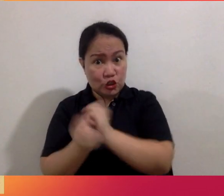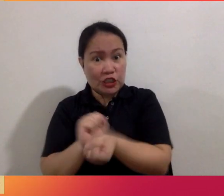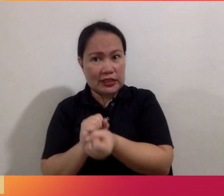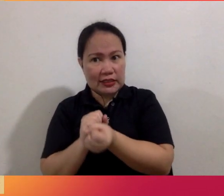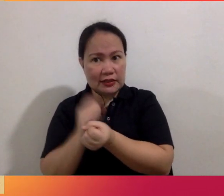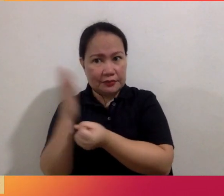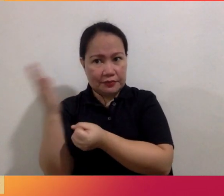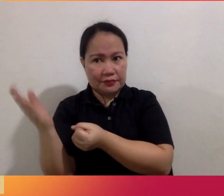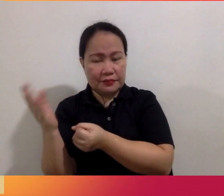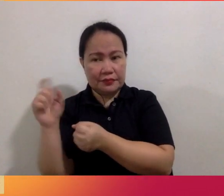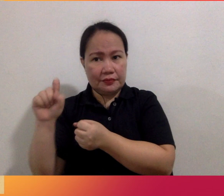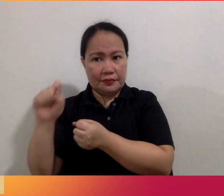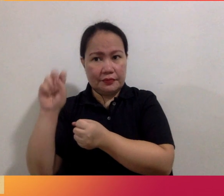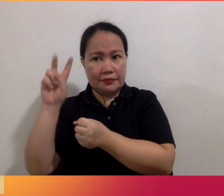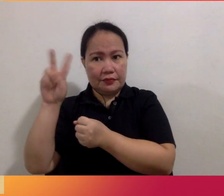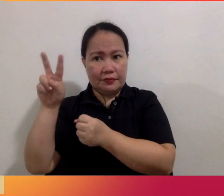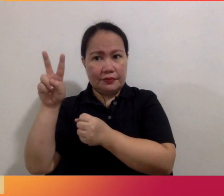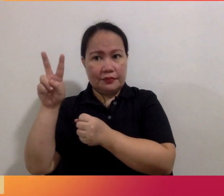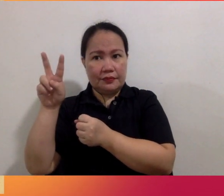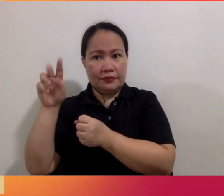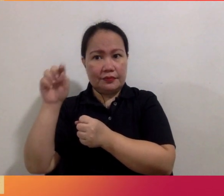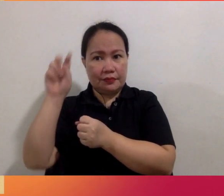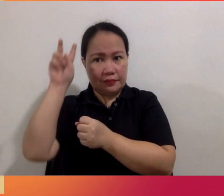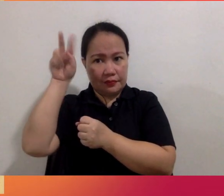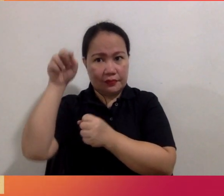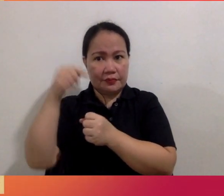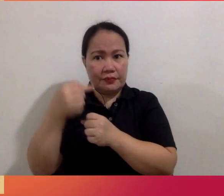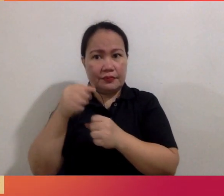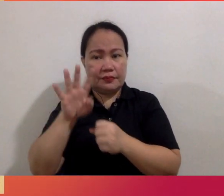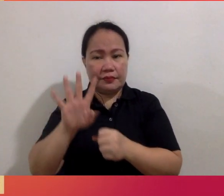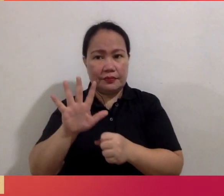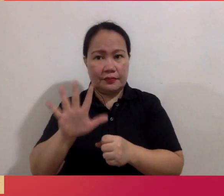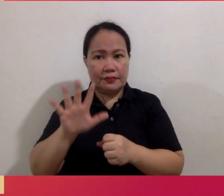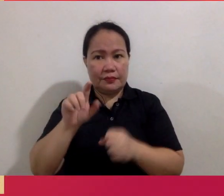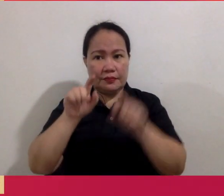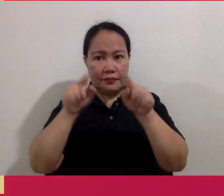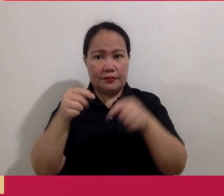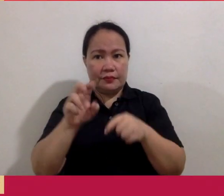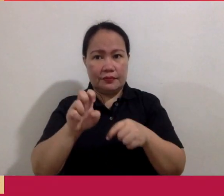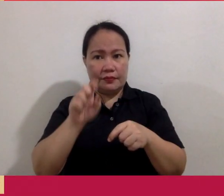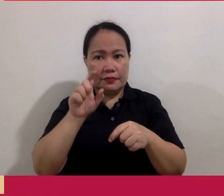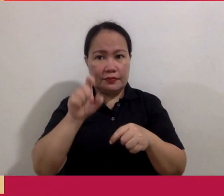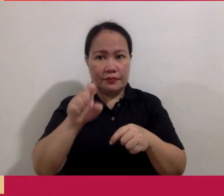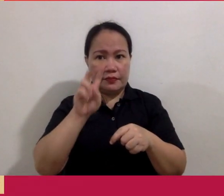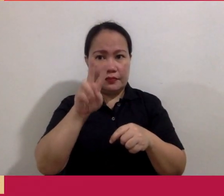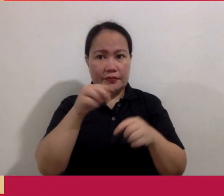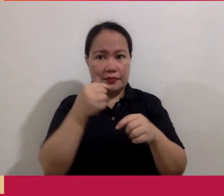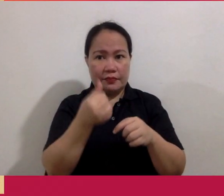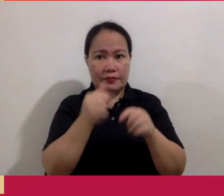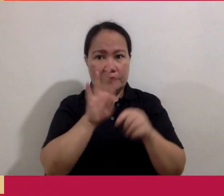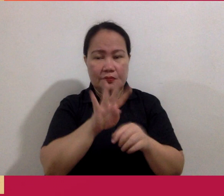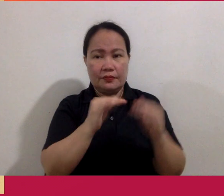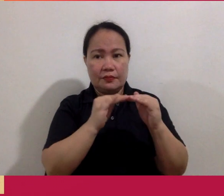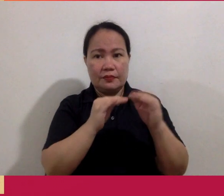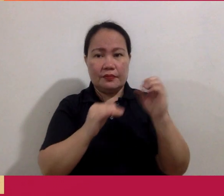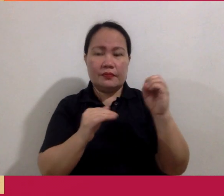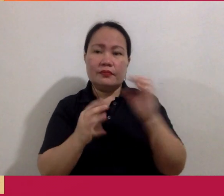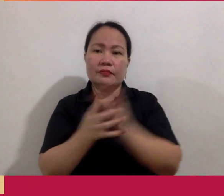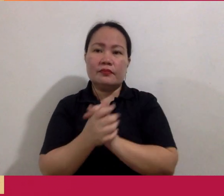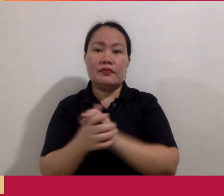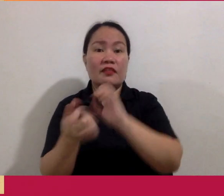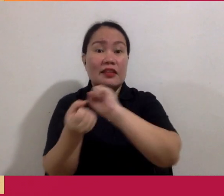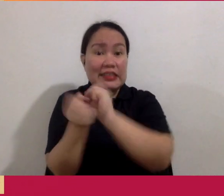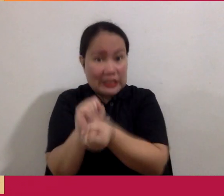this form. X squared raised to 2 minus 5 times 5, the quantity of x squared plus 4 is equal to